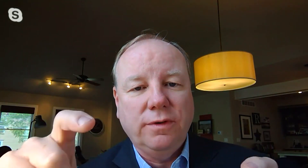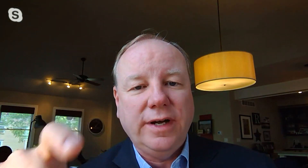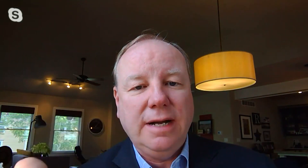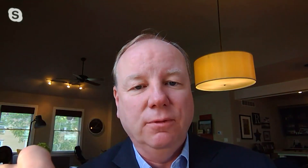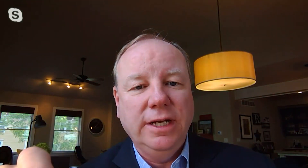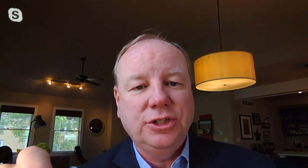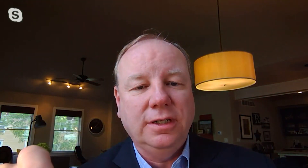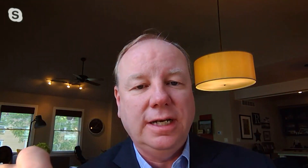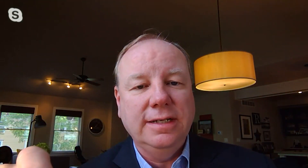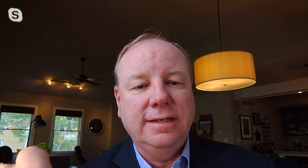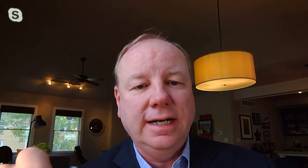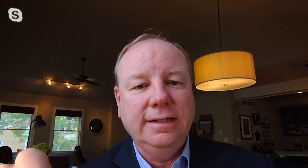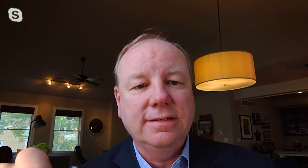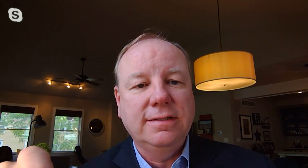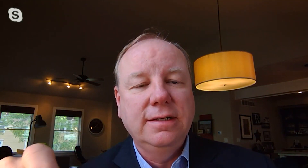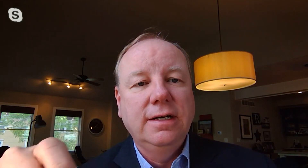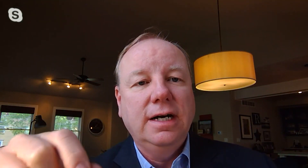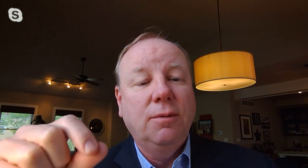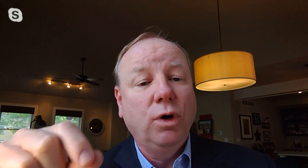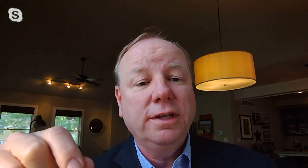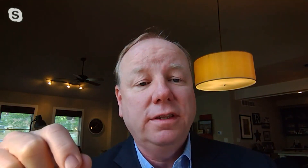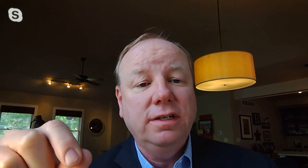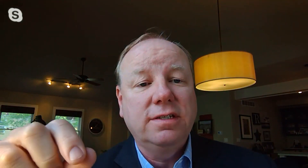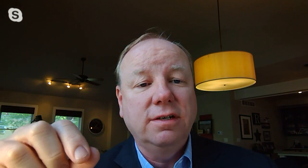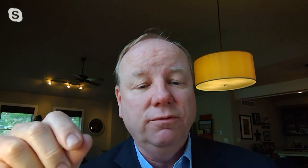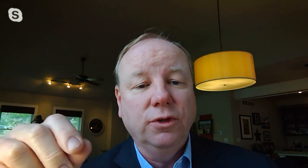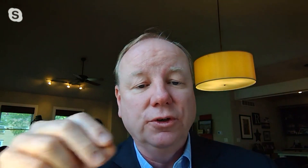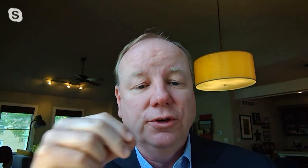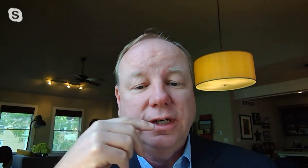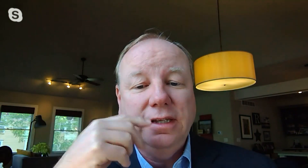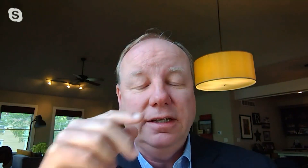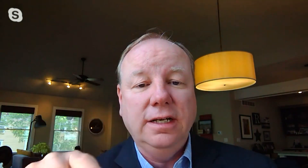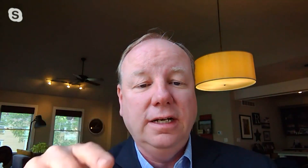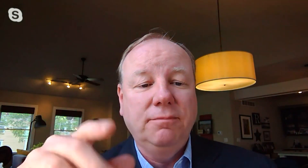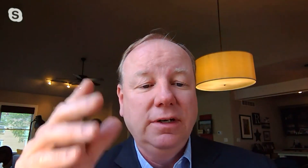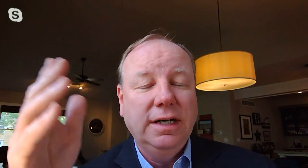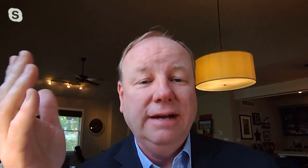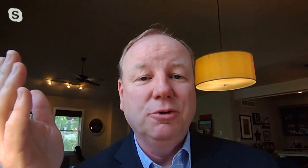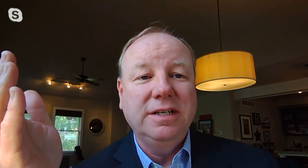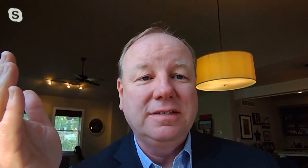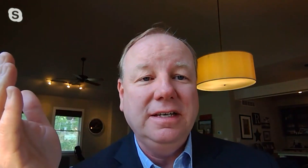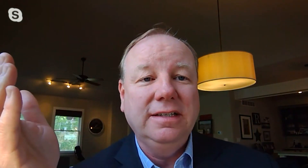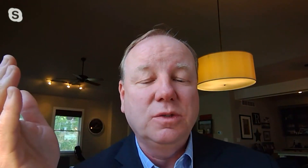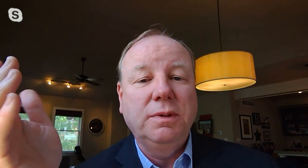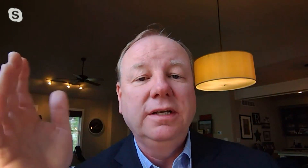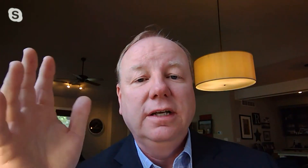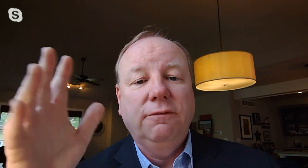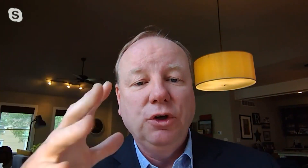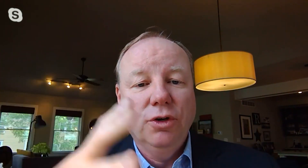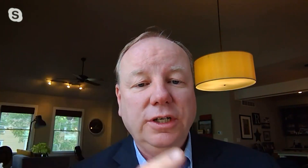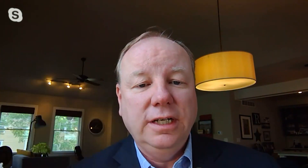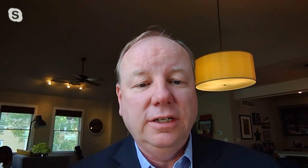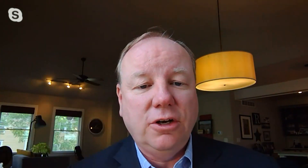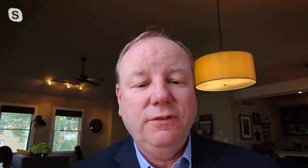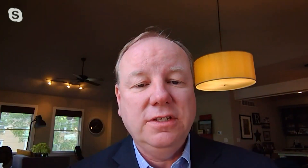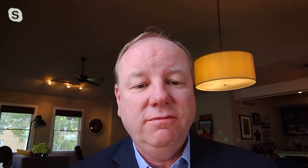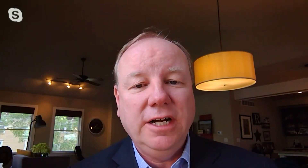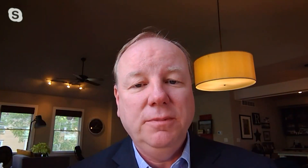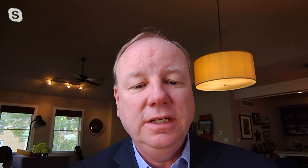little bit of community transmission, a lot of community transmission, but that doesn't seem to drive census. It's when you get a major outbreak with a close gathering of